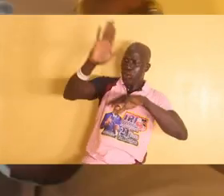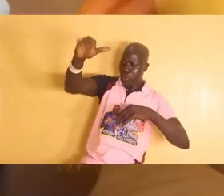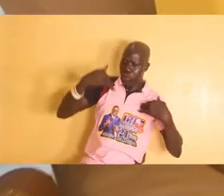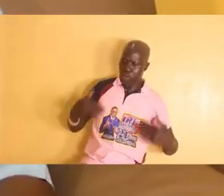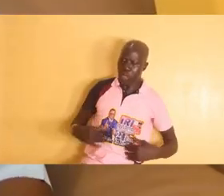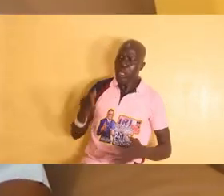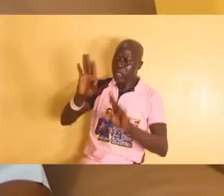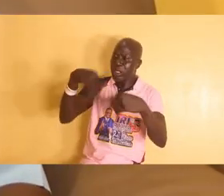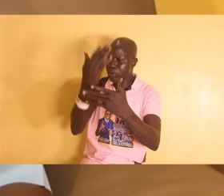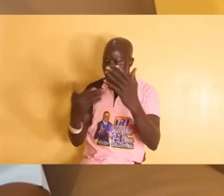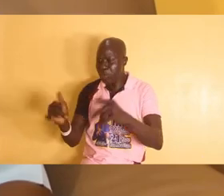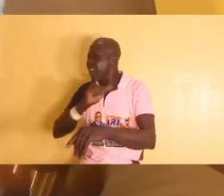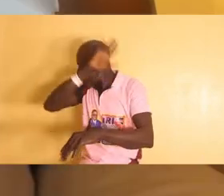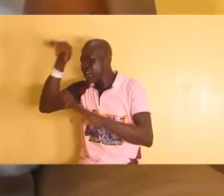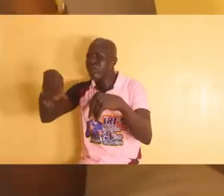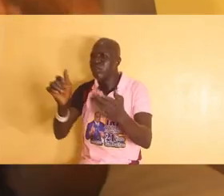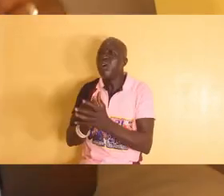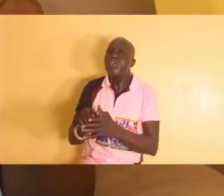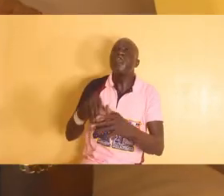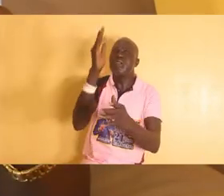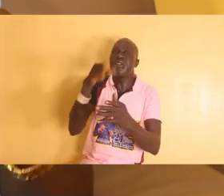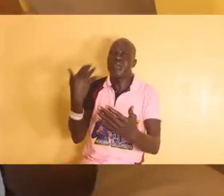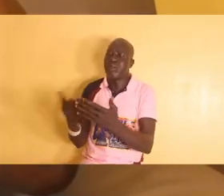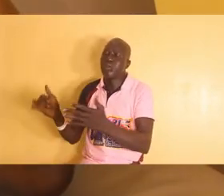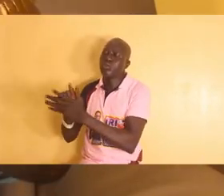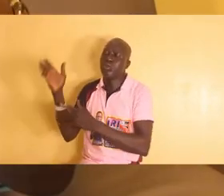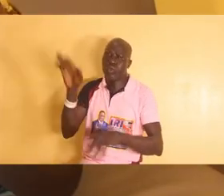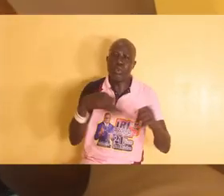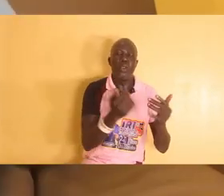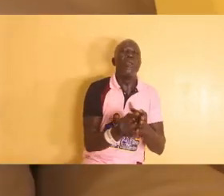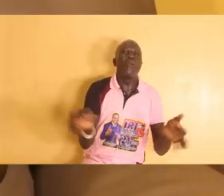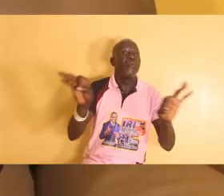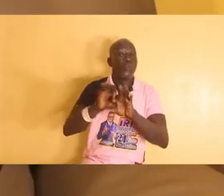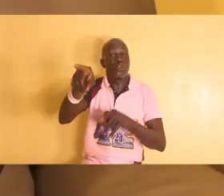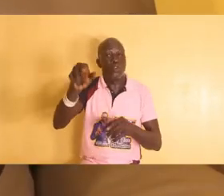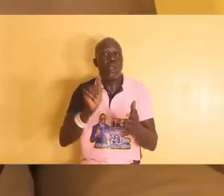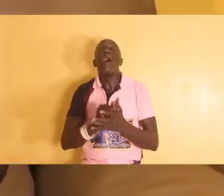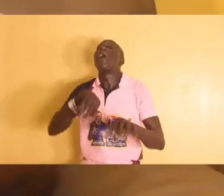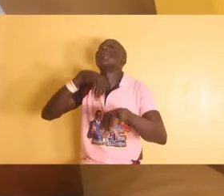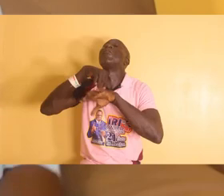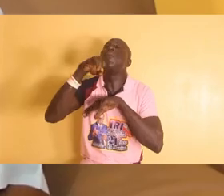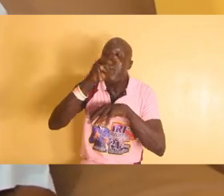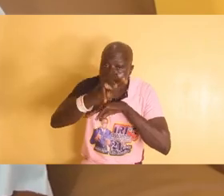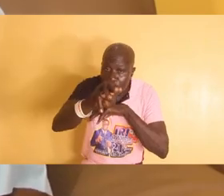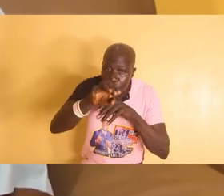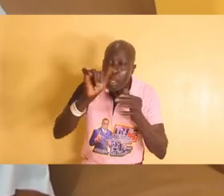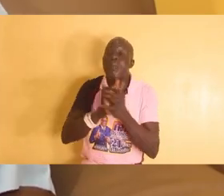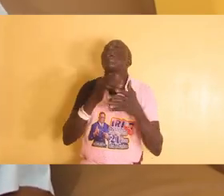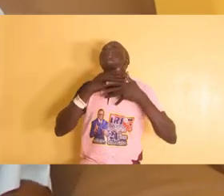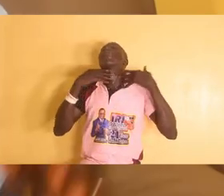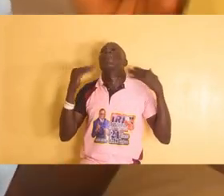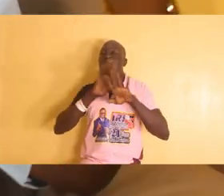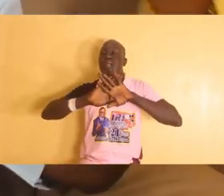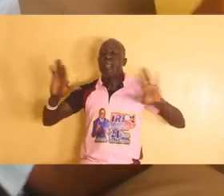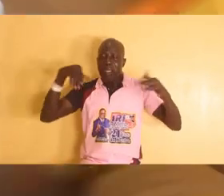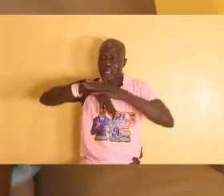man that is upon you. They give some, they know you need to do something. He's left to you. I deliver the message. I am